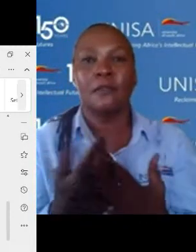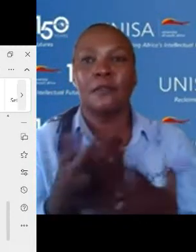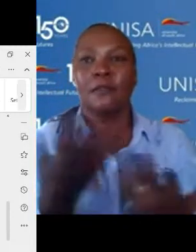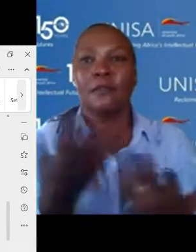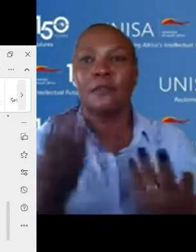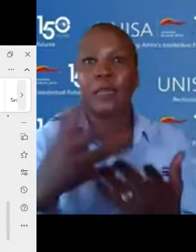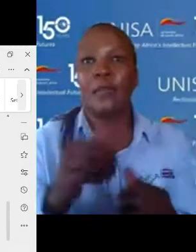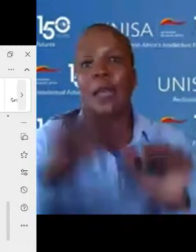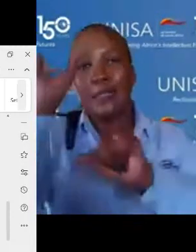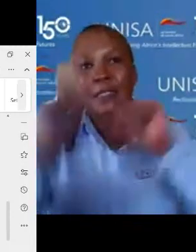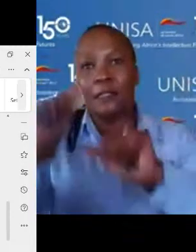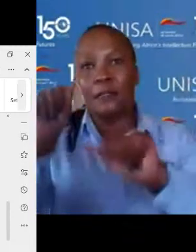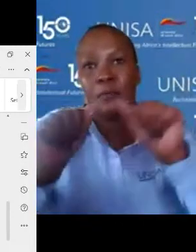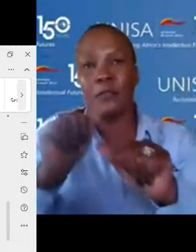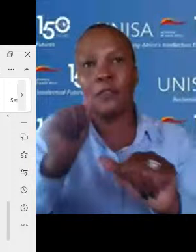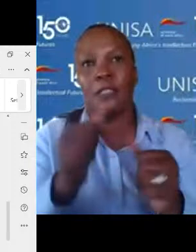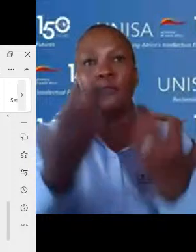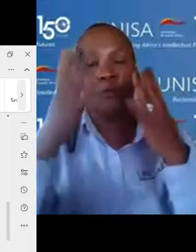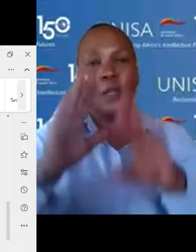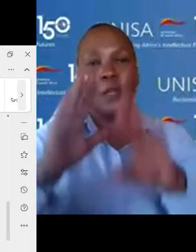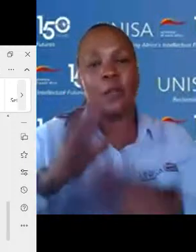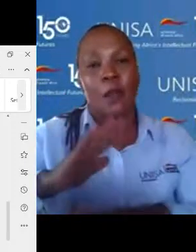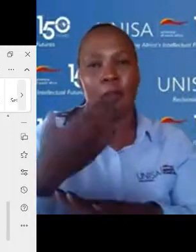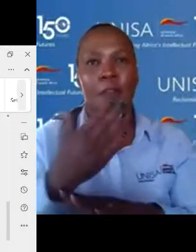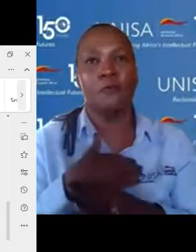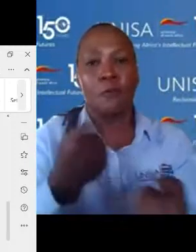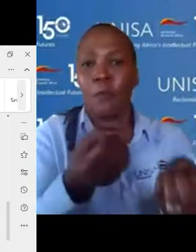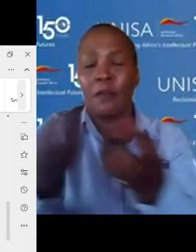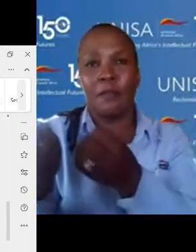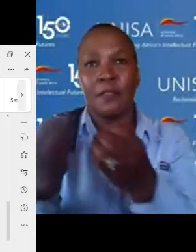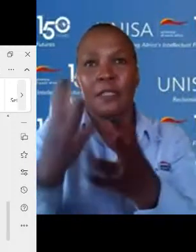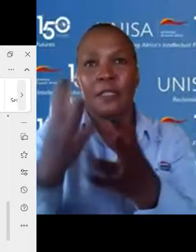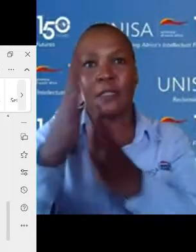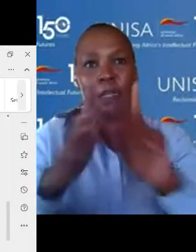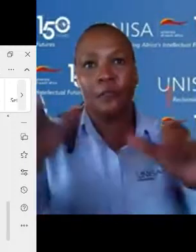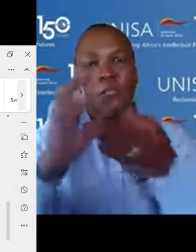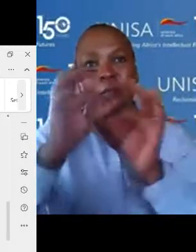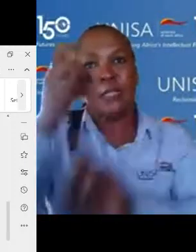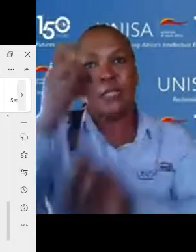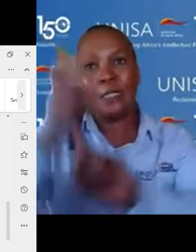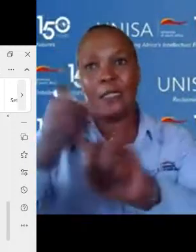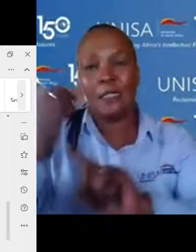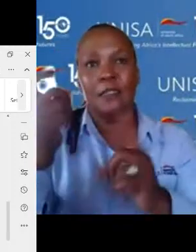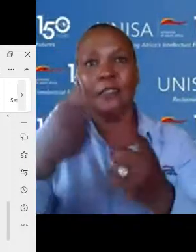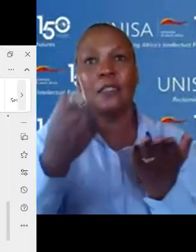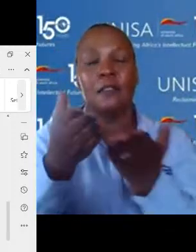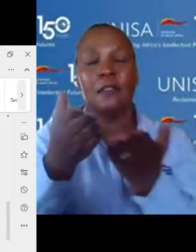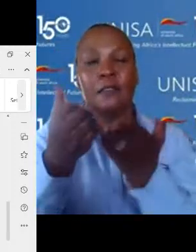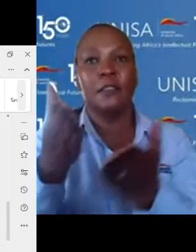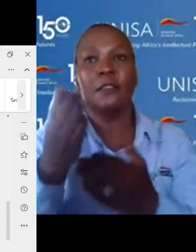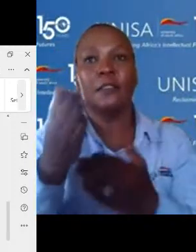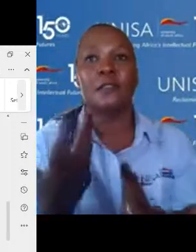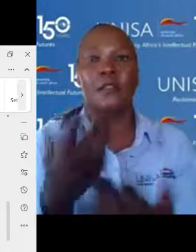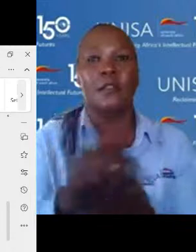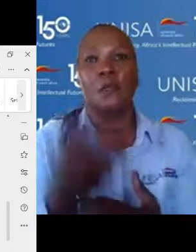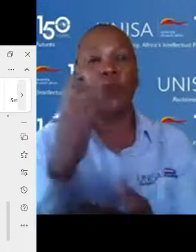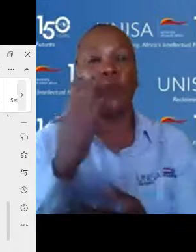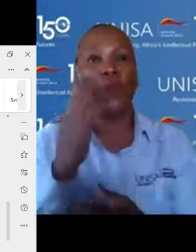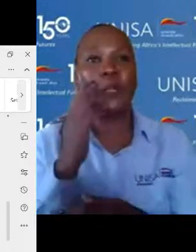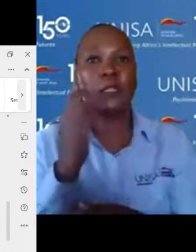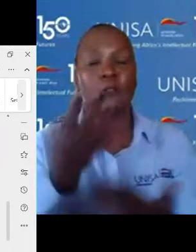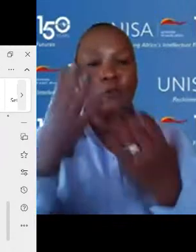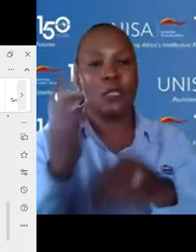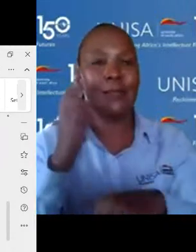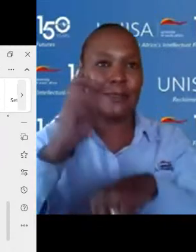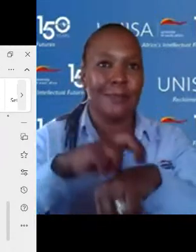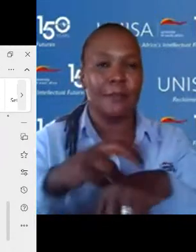the student wants. We provide sign language interpretation services as and when required.